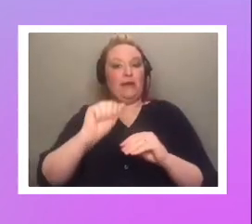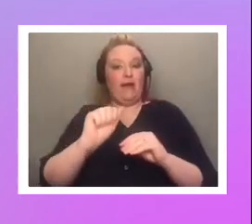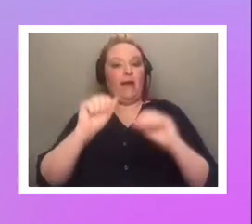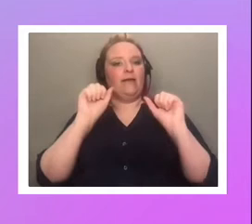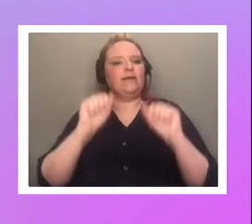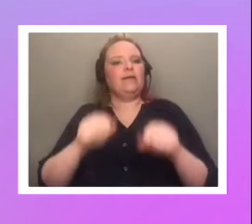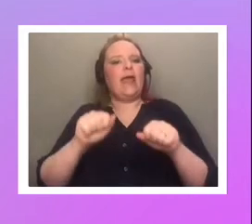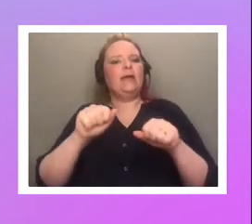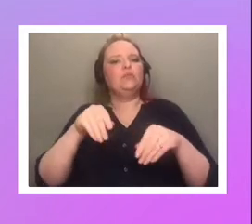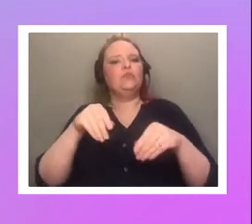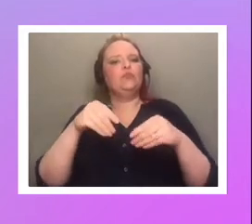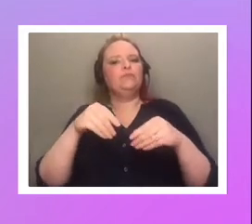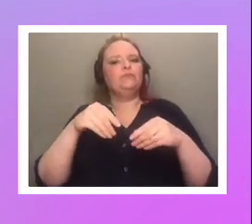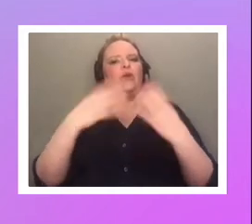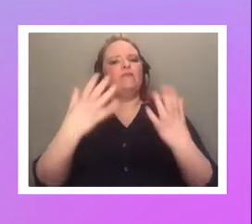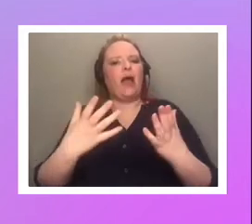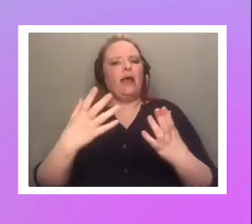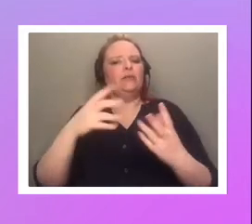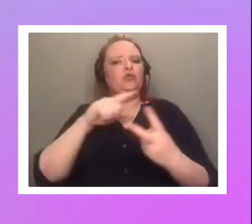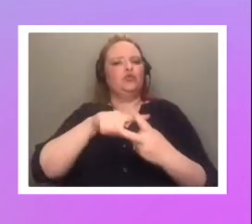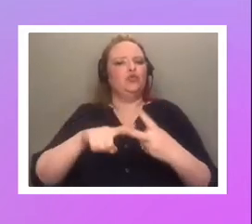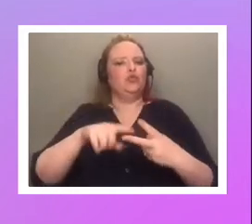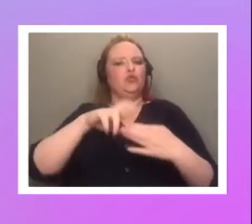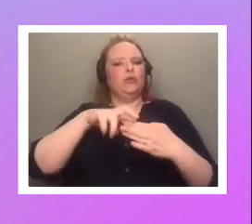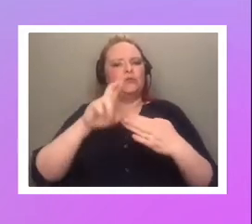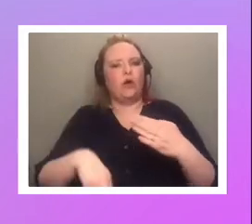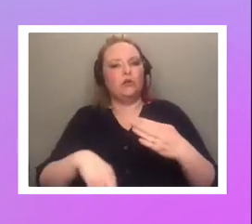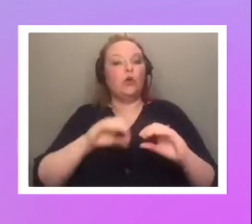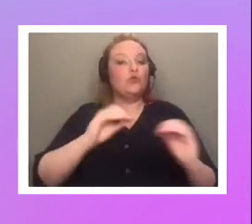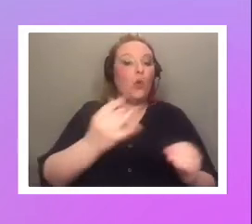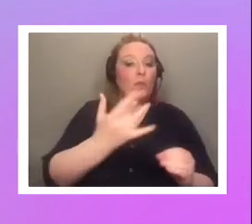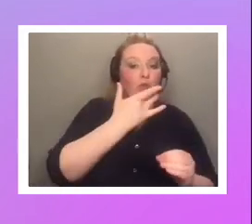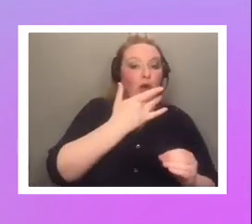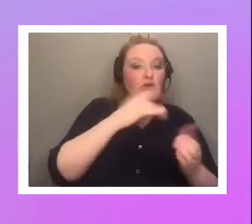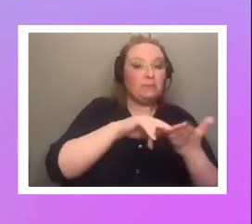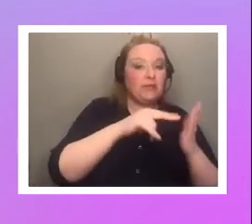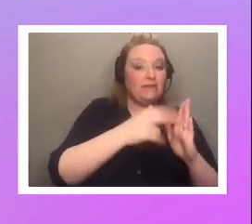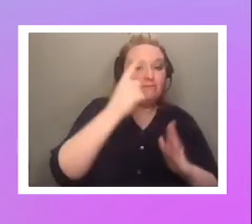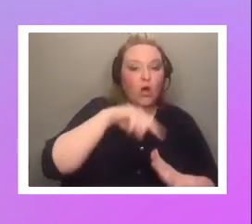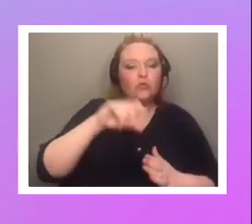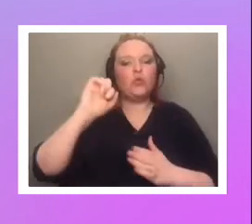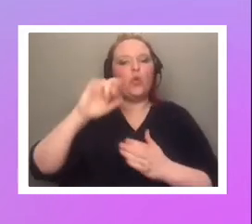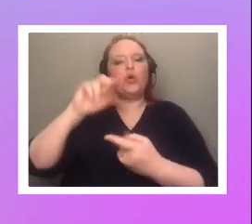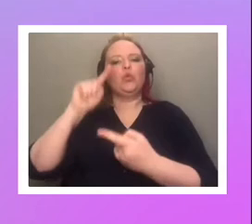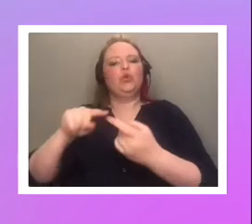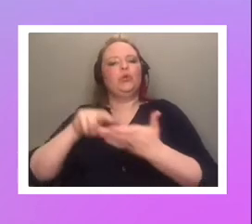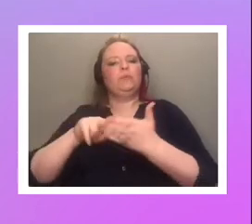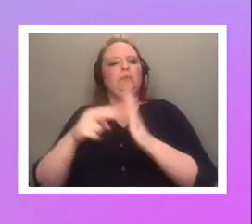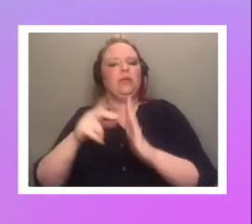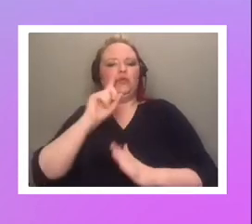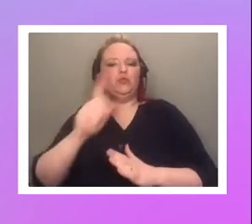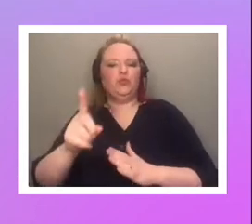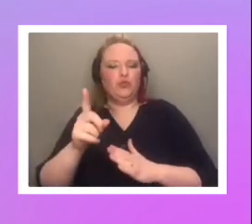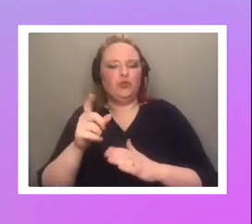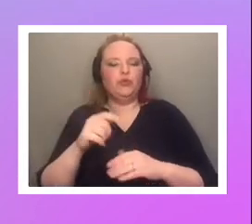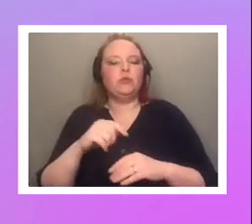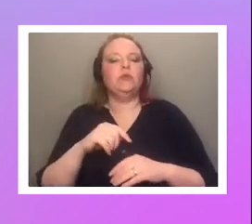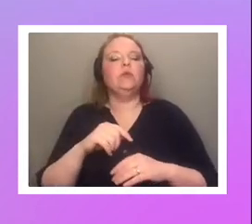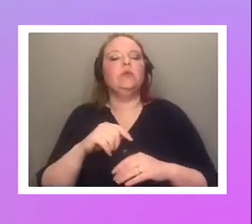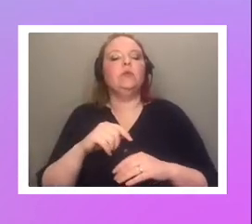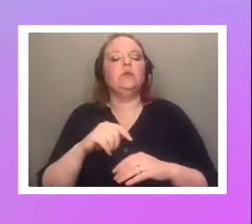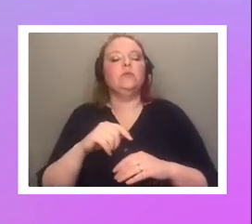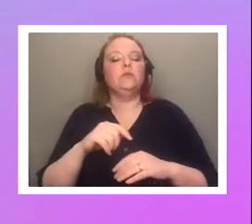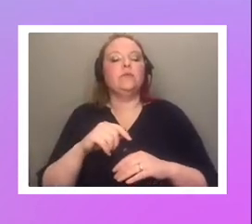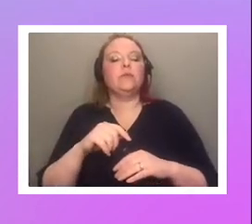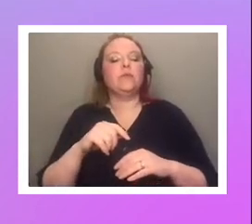can give you back two results, either no preference, which equates to false, or reduce, which equates to true.